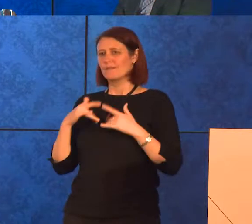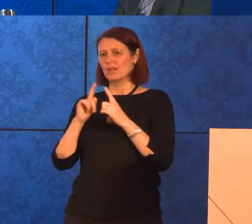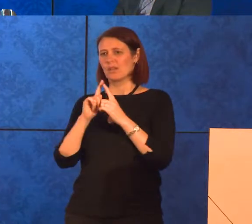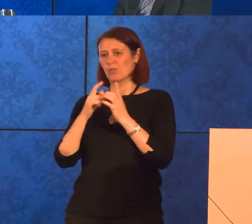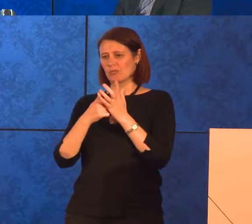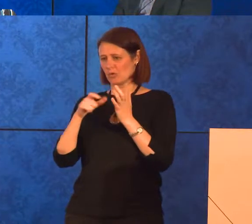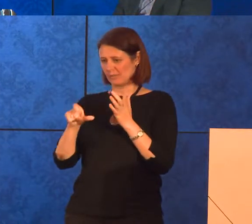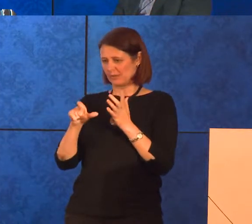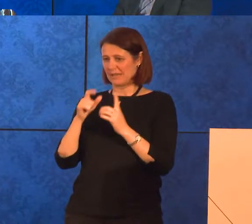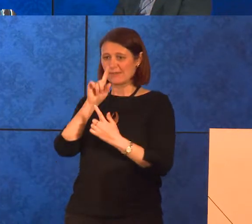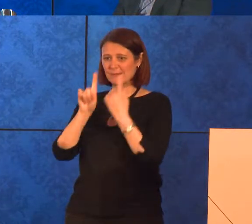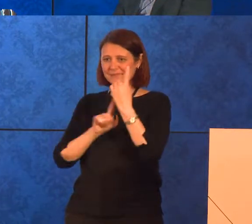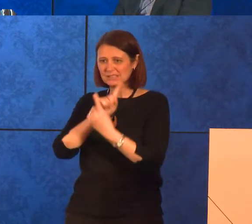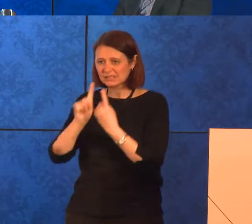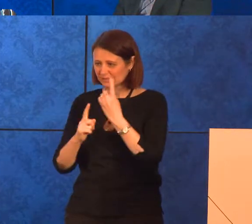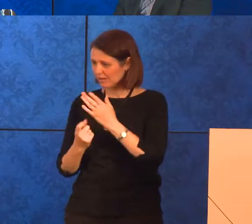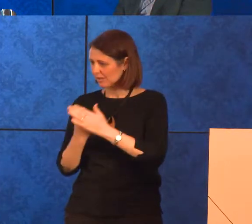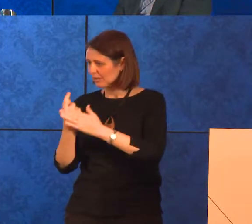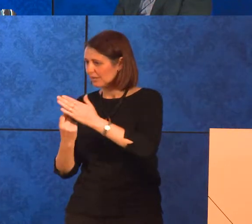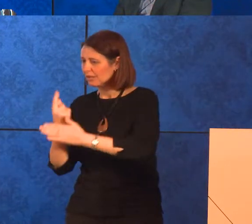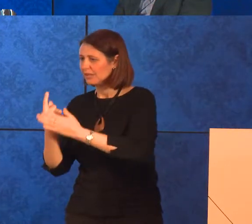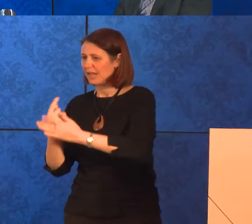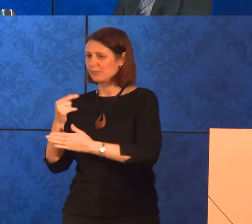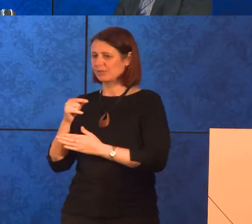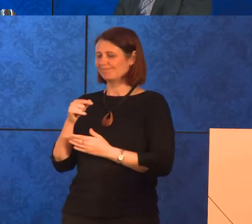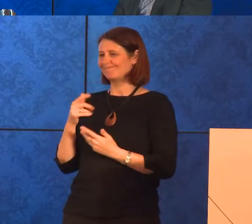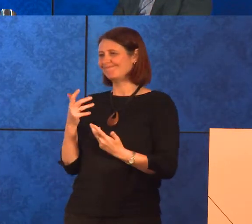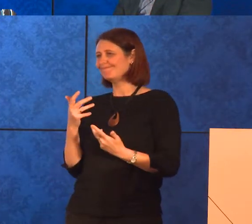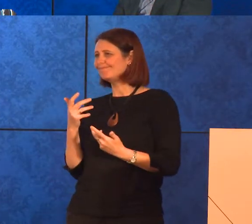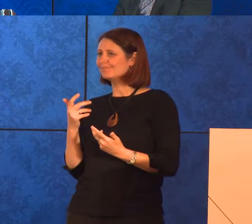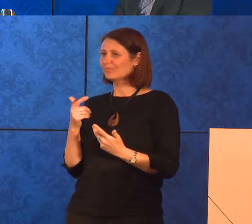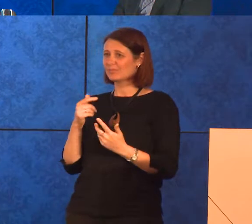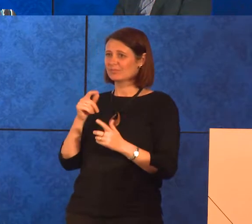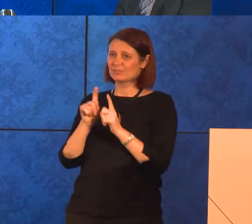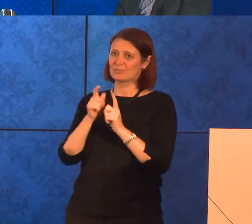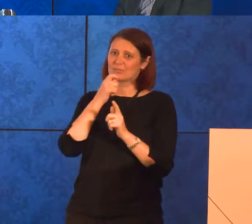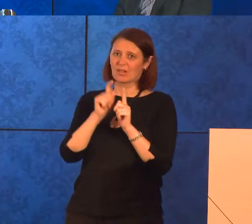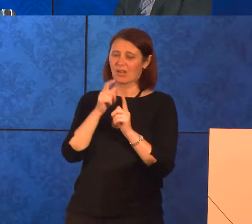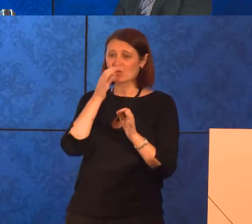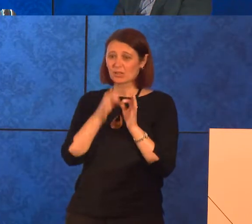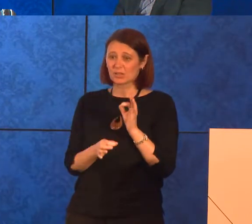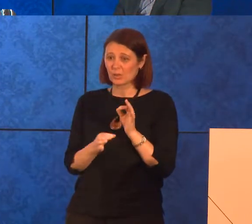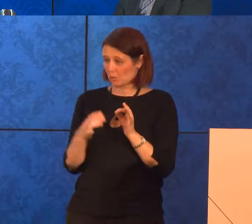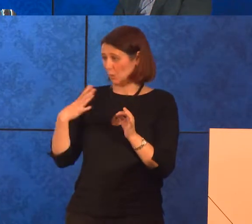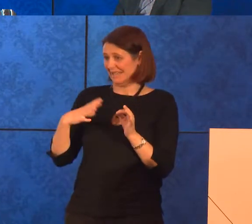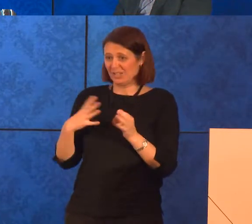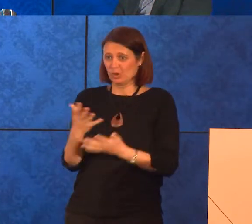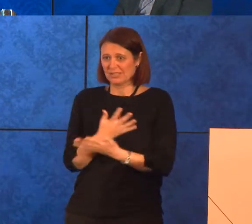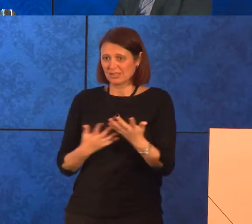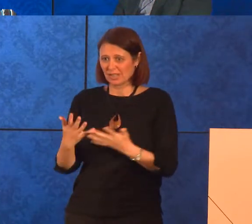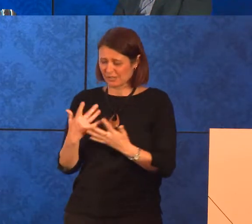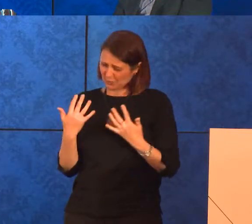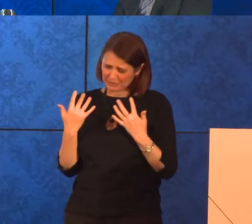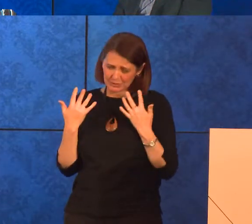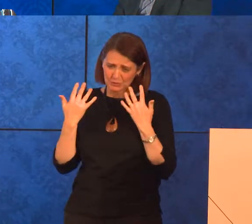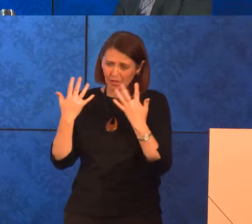Commissions, the meetings that came as, I guess, a consequence of what needed to be discussed was so many.